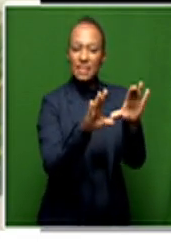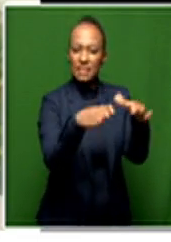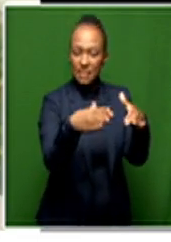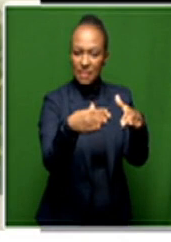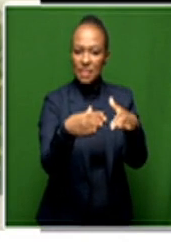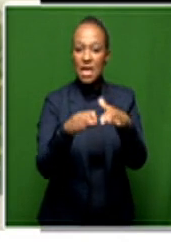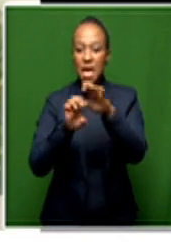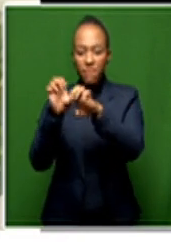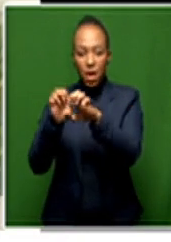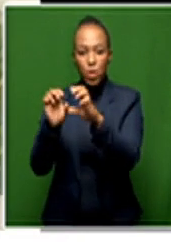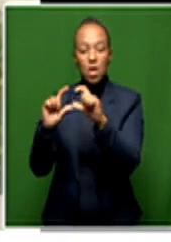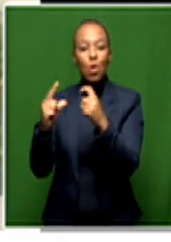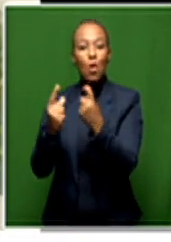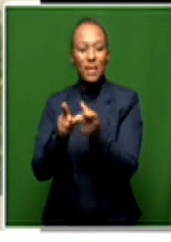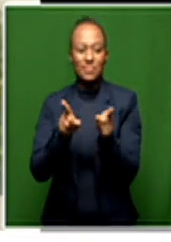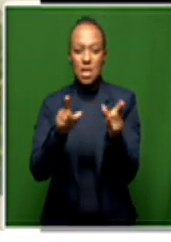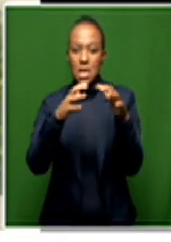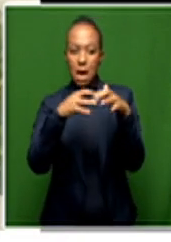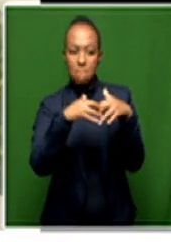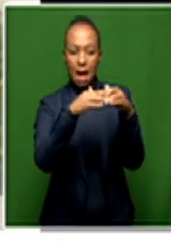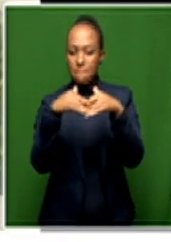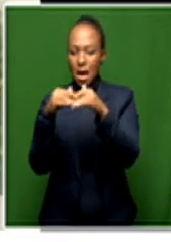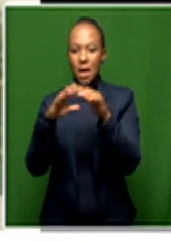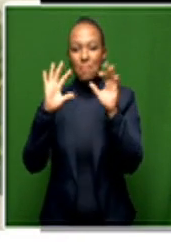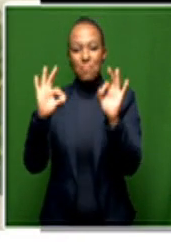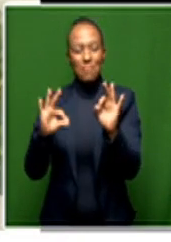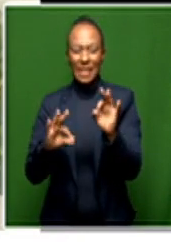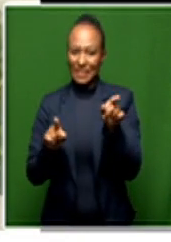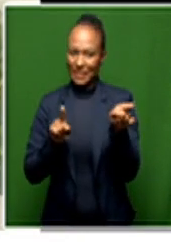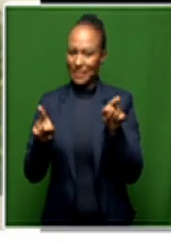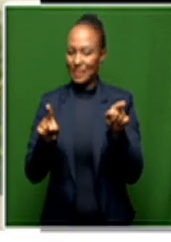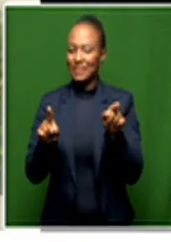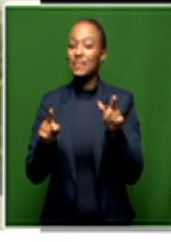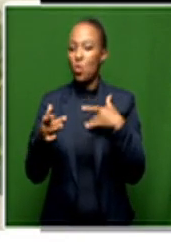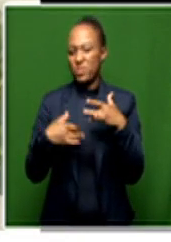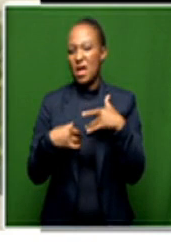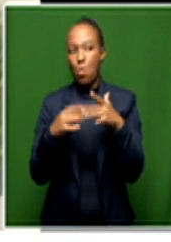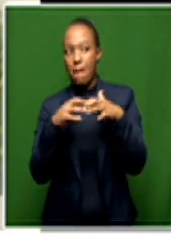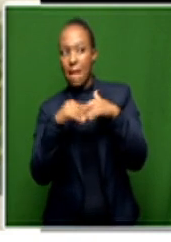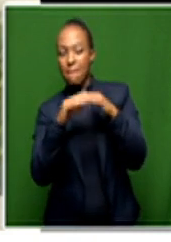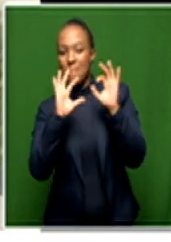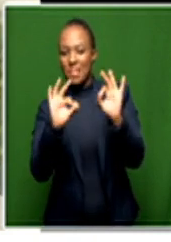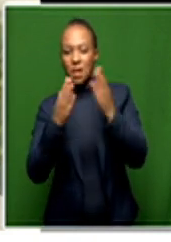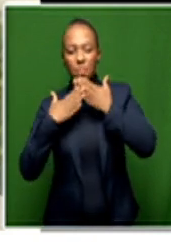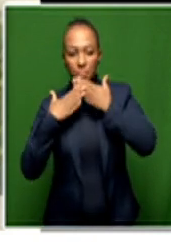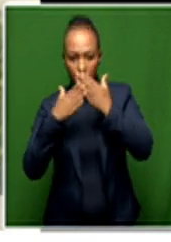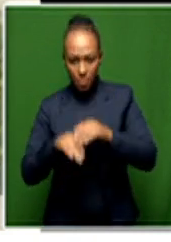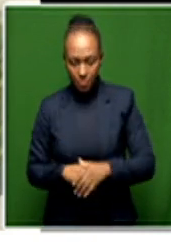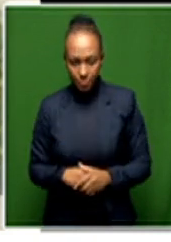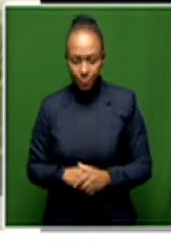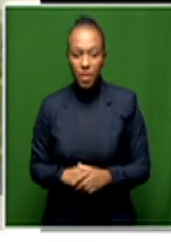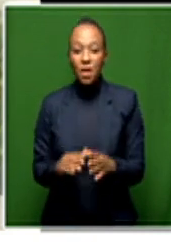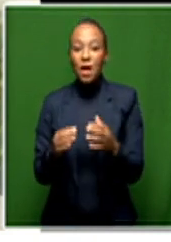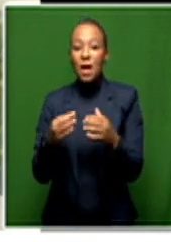not been constituted correctly, and that has been cause for concern. Thirdly is the fact that there has